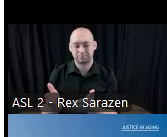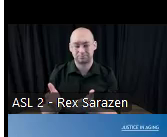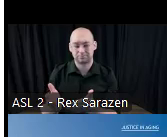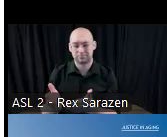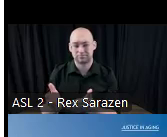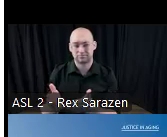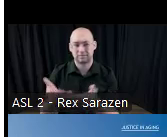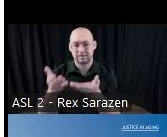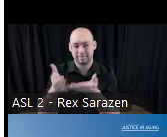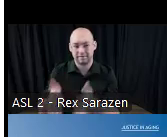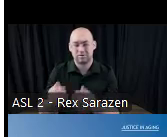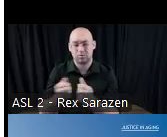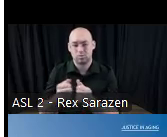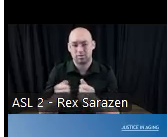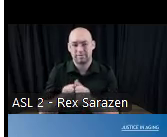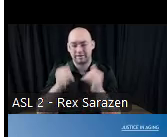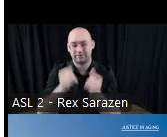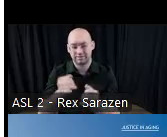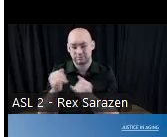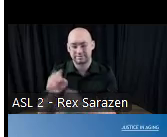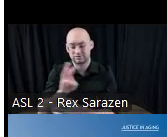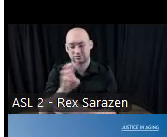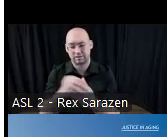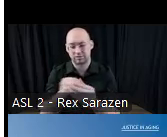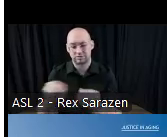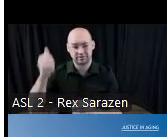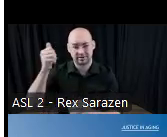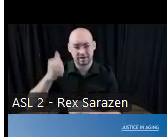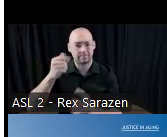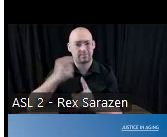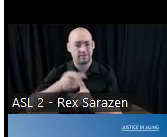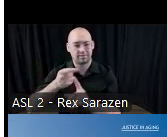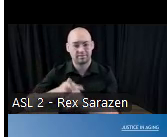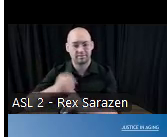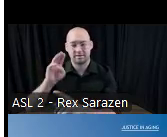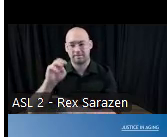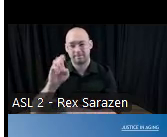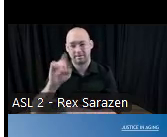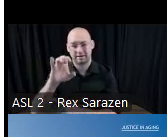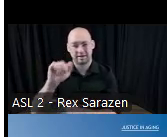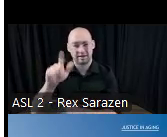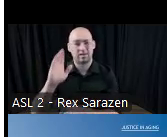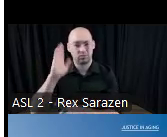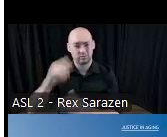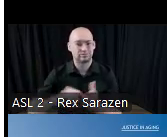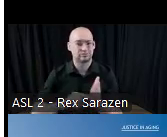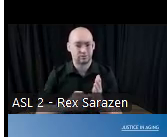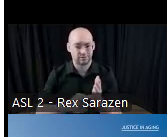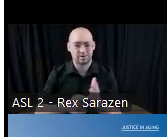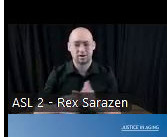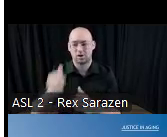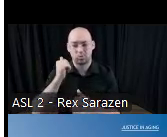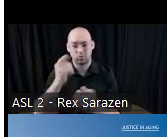leaving with the individual with $600 of income every month, then Medi-Cal will kick in. But Medi-Cal won't kick in until the individual is left with